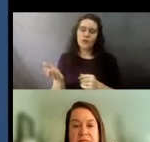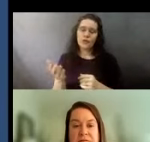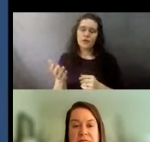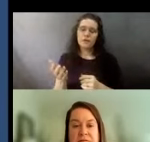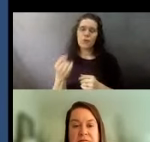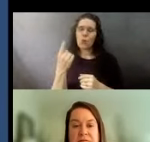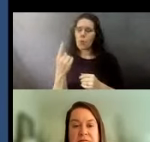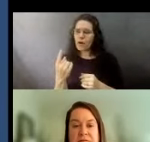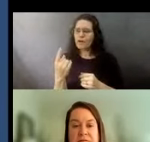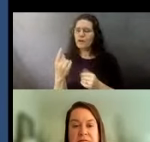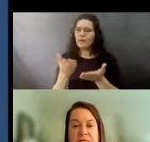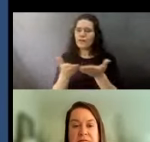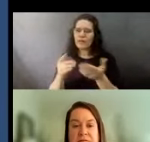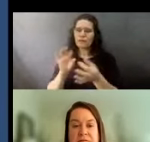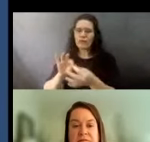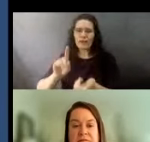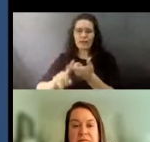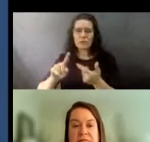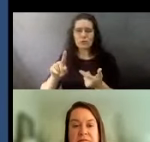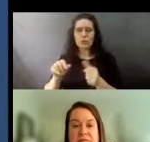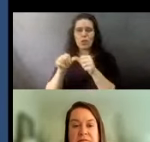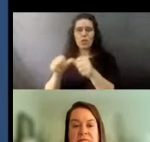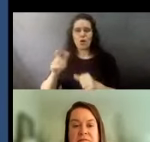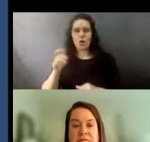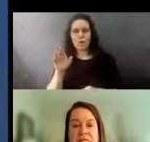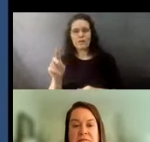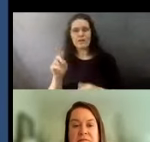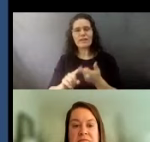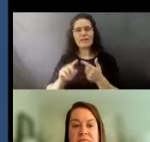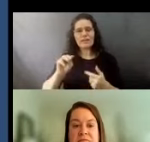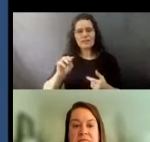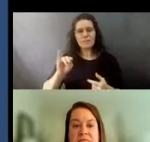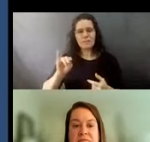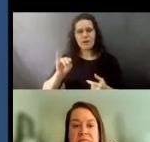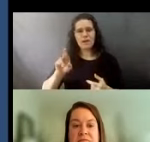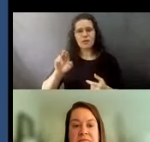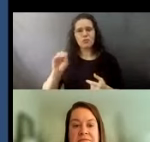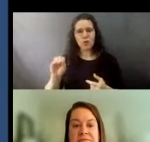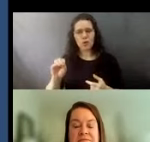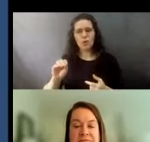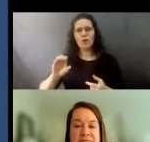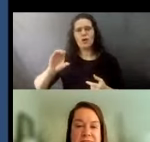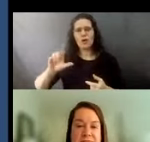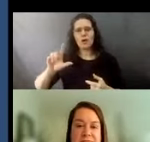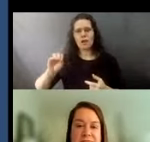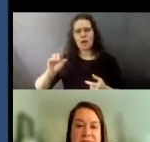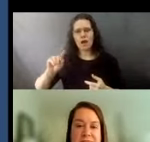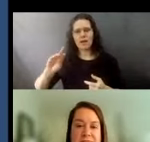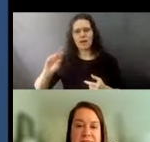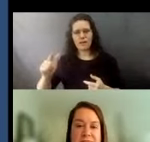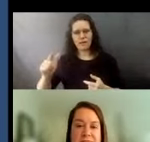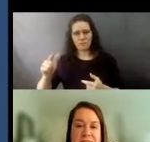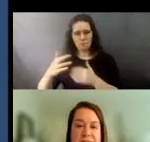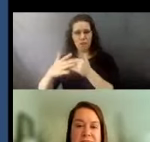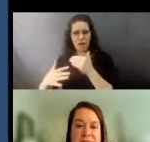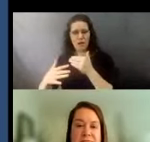COVID is microclotting of the blood, for which there is no test in the United States that we can send.